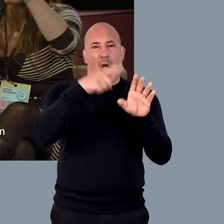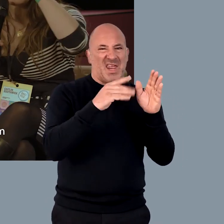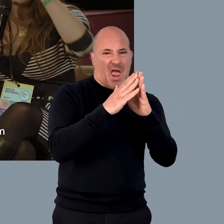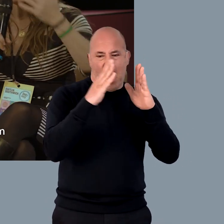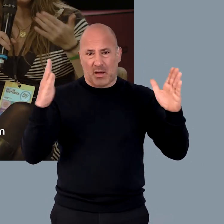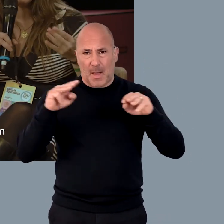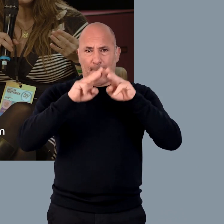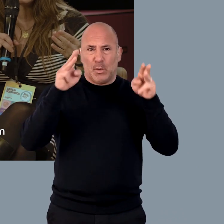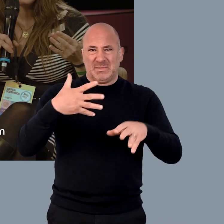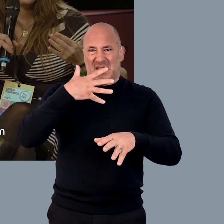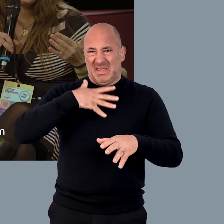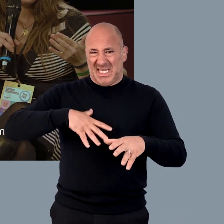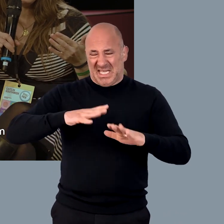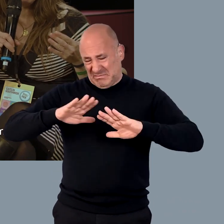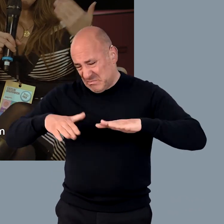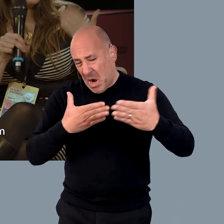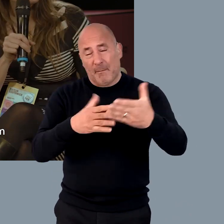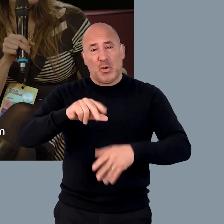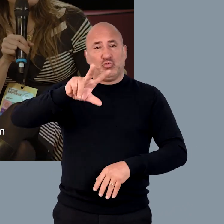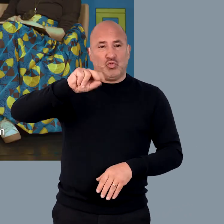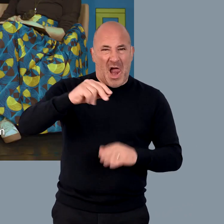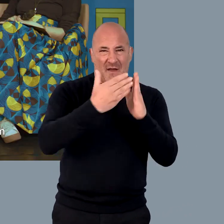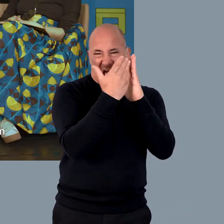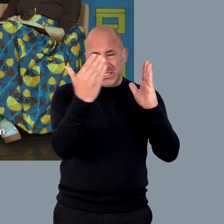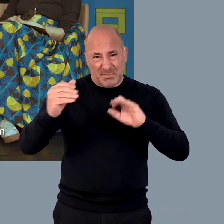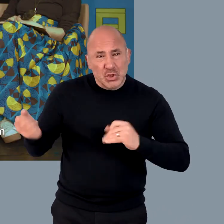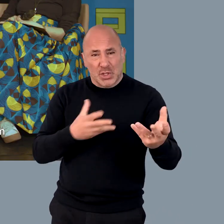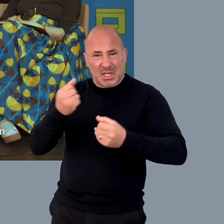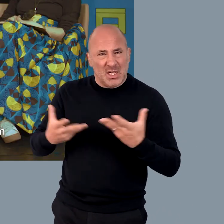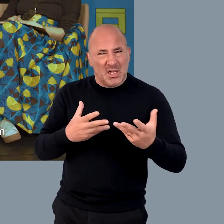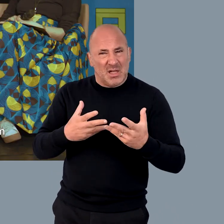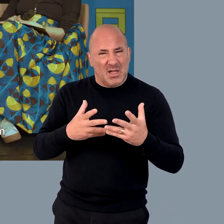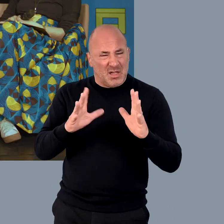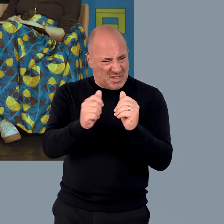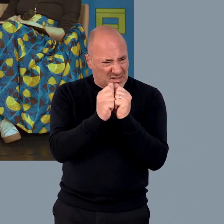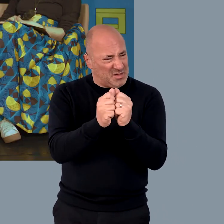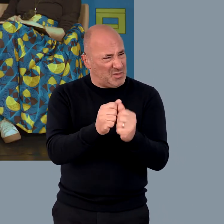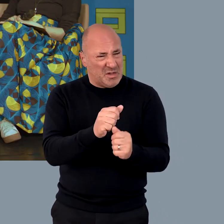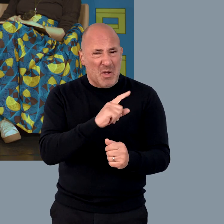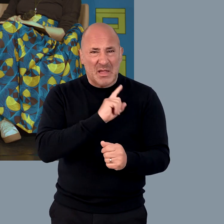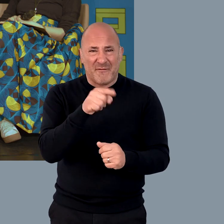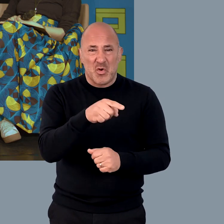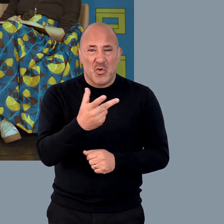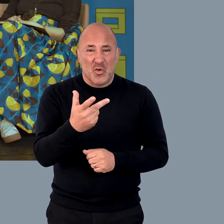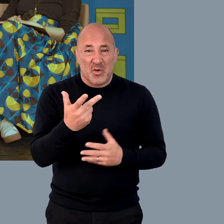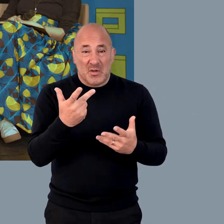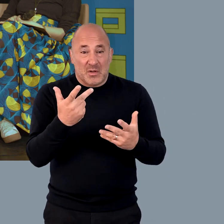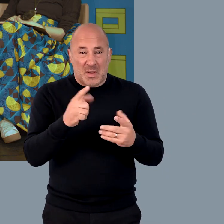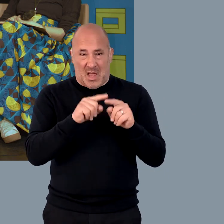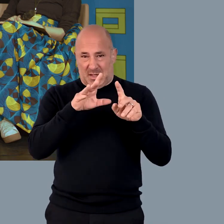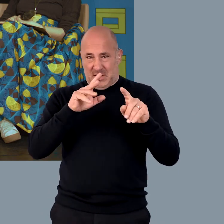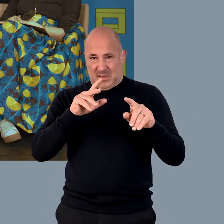consumption. I mean, it's why does a museum need to put on 12 exhibits a year? What is the value there? Is